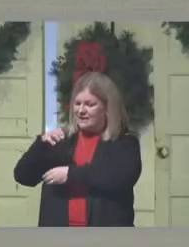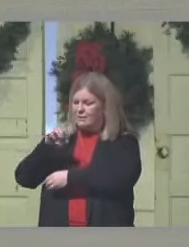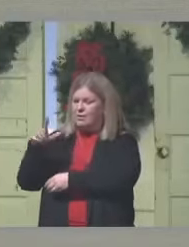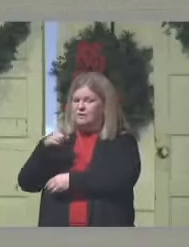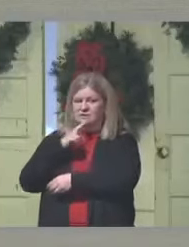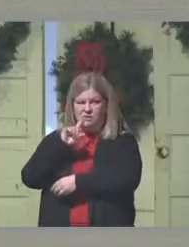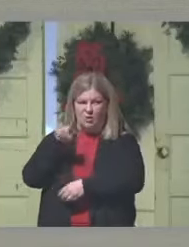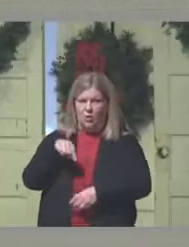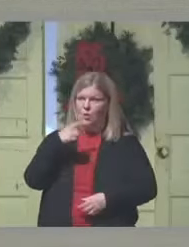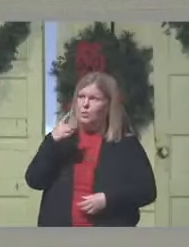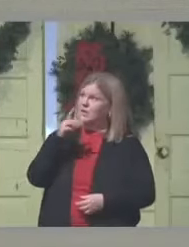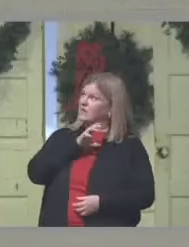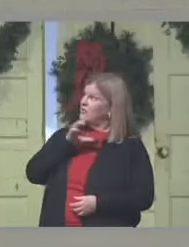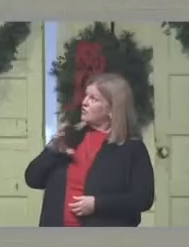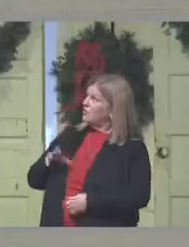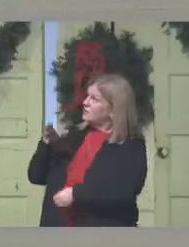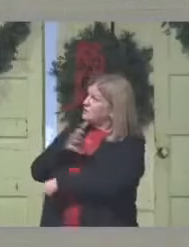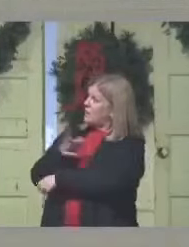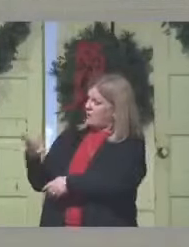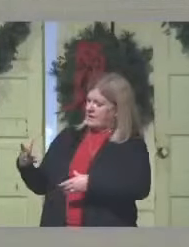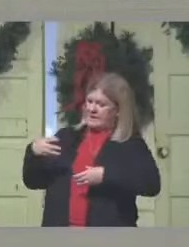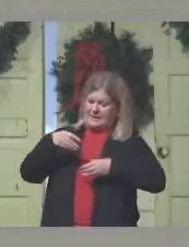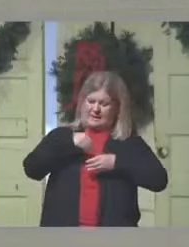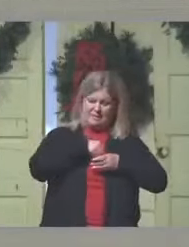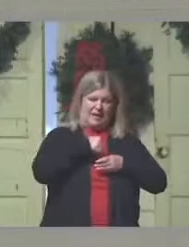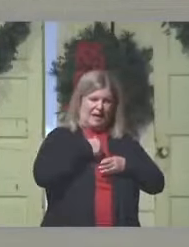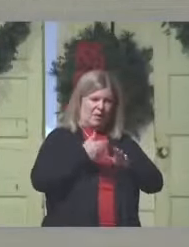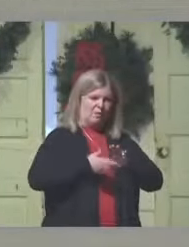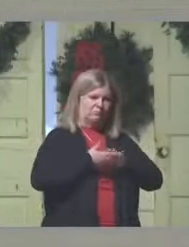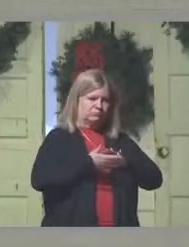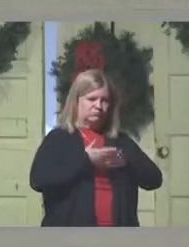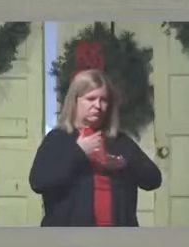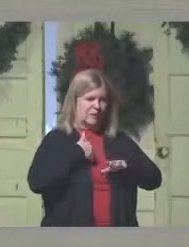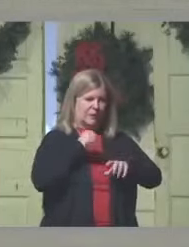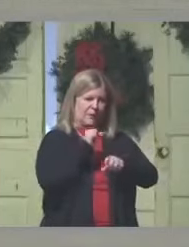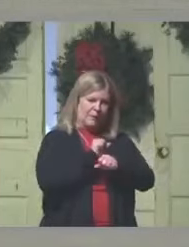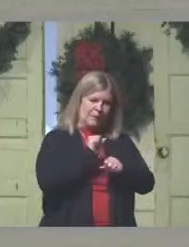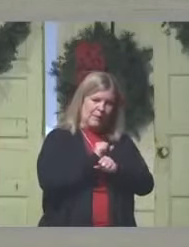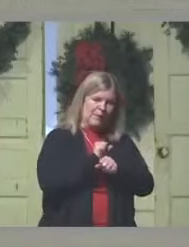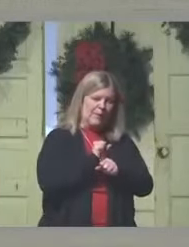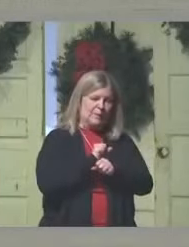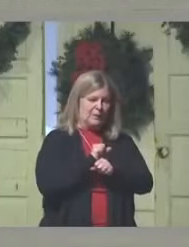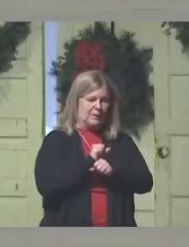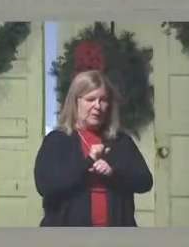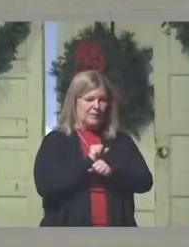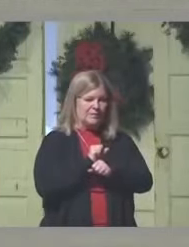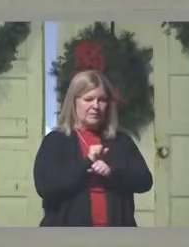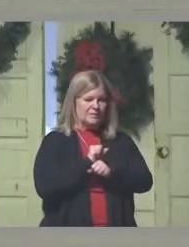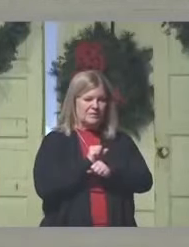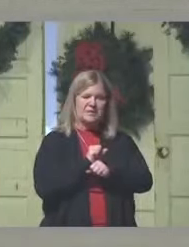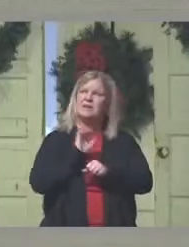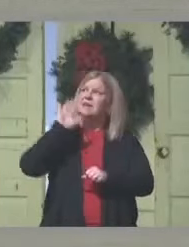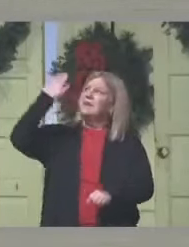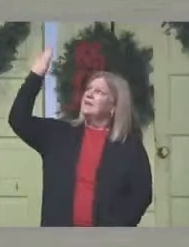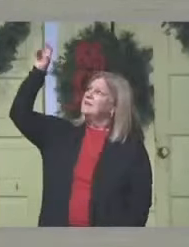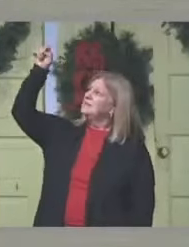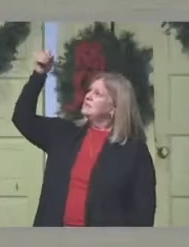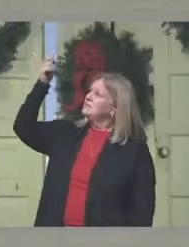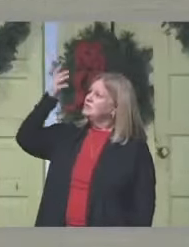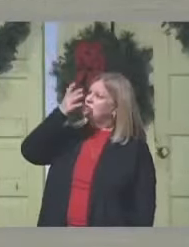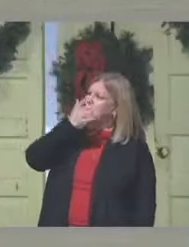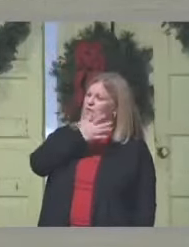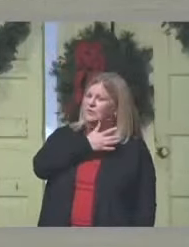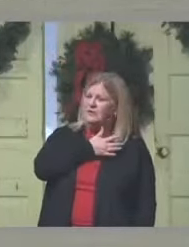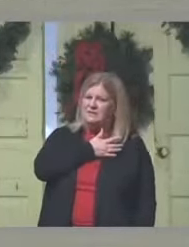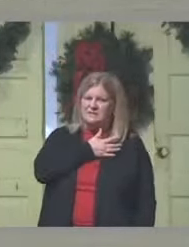the power of Christ within him that he works and labors and strives. God's grace is not opposed to